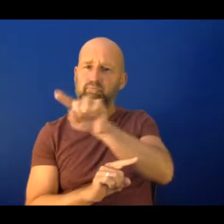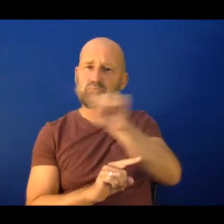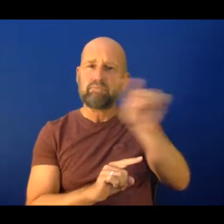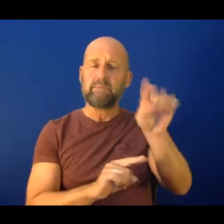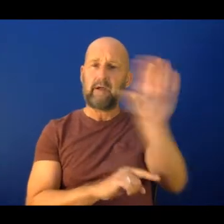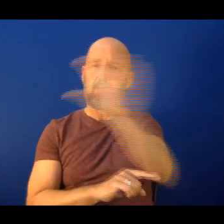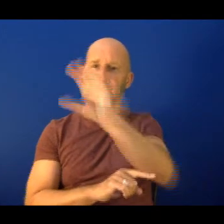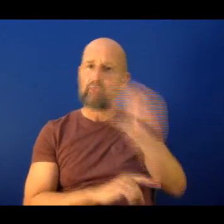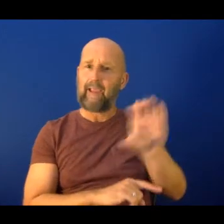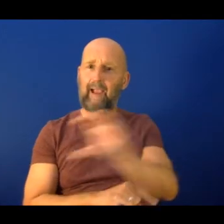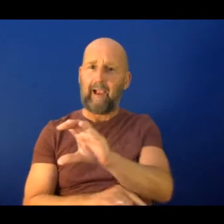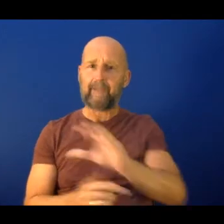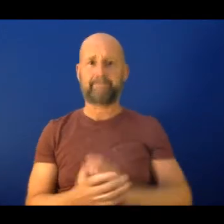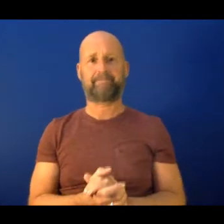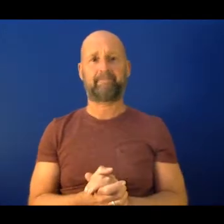the screen.